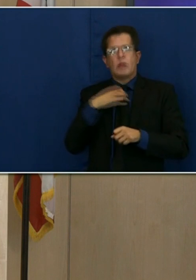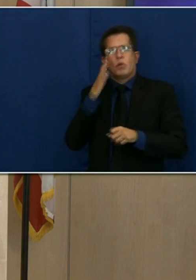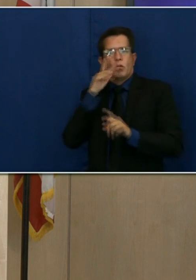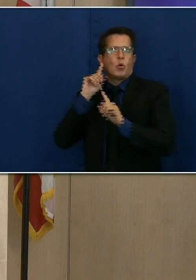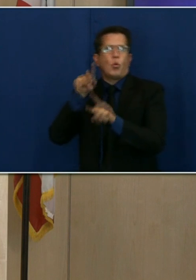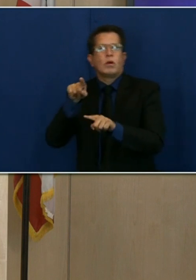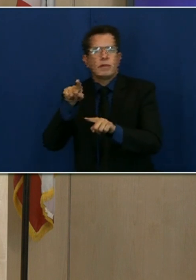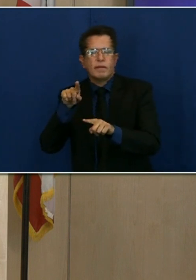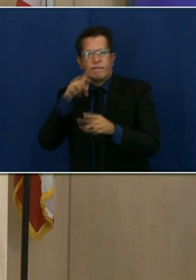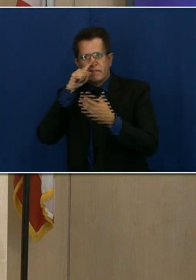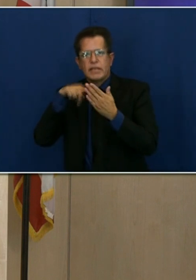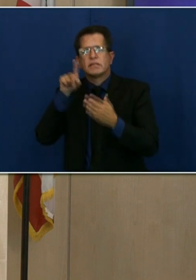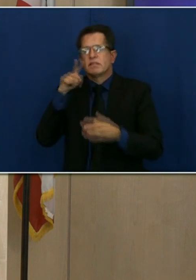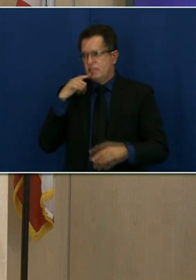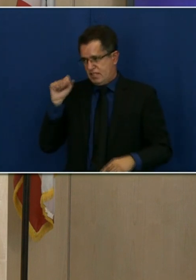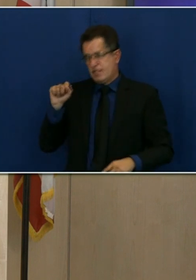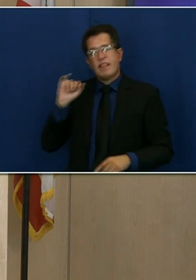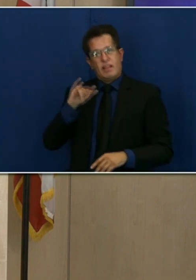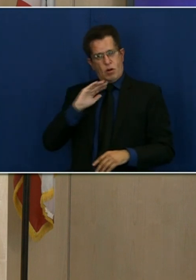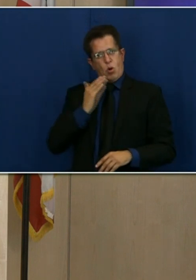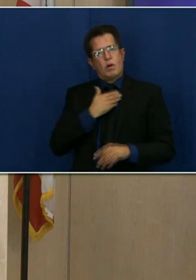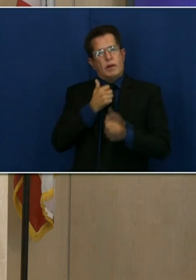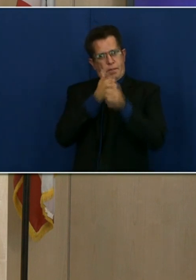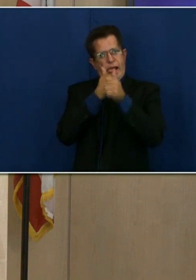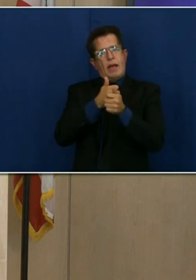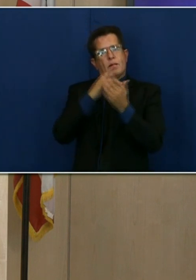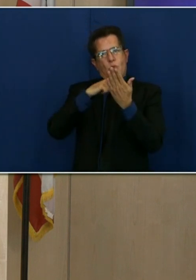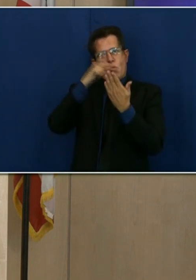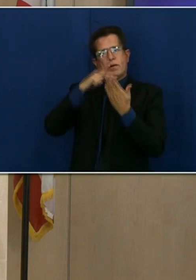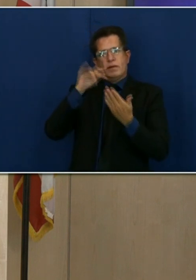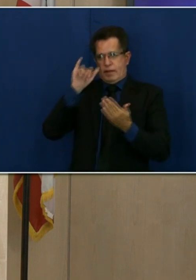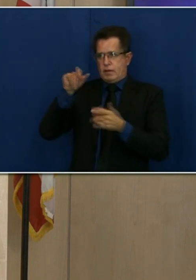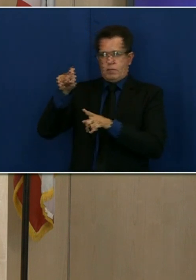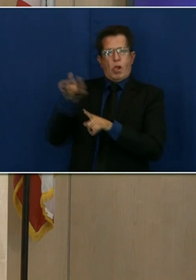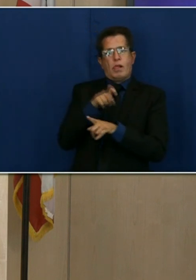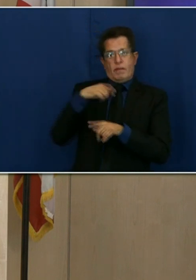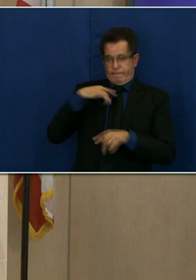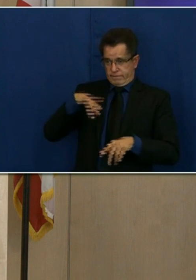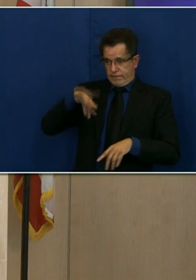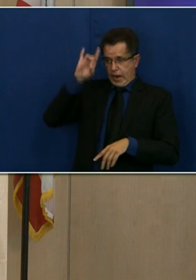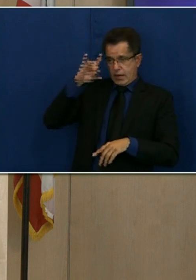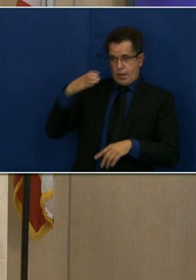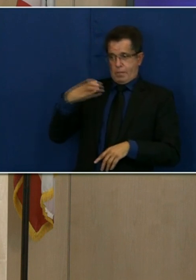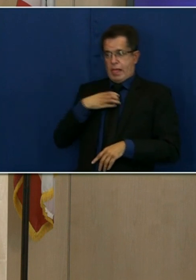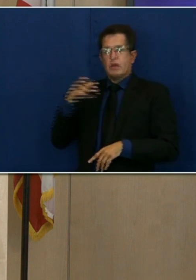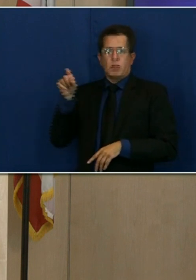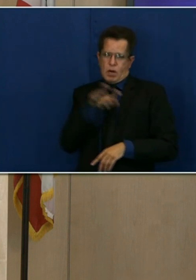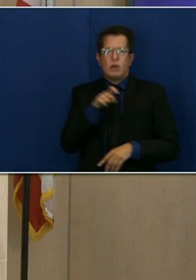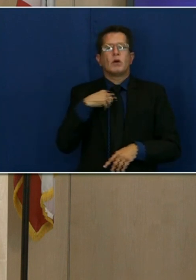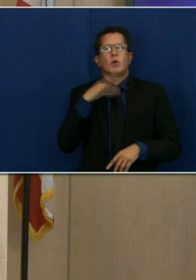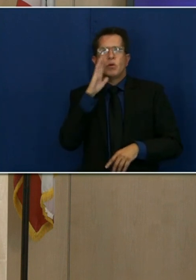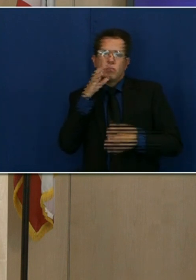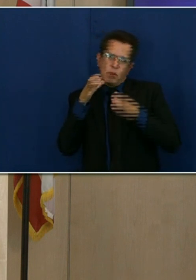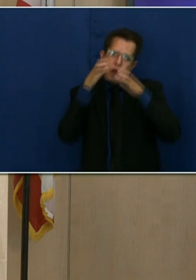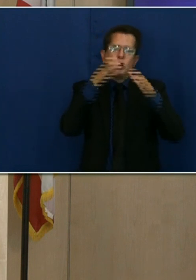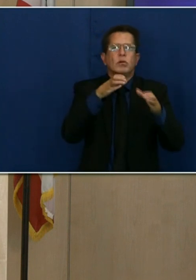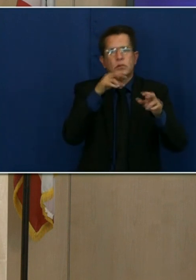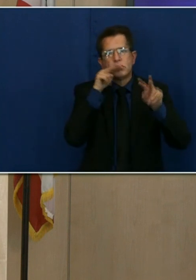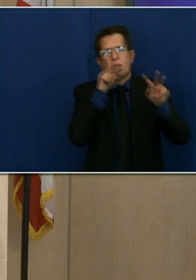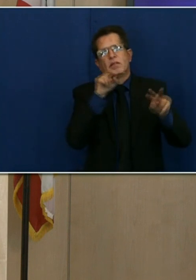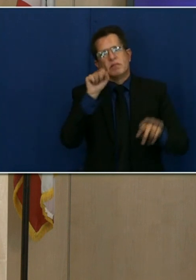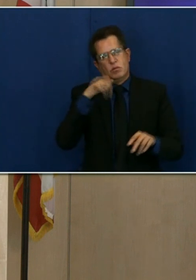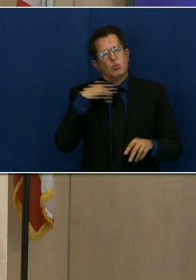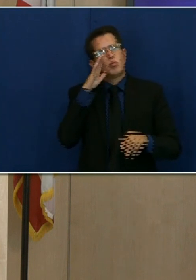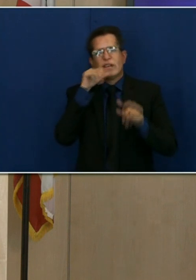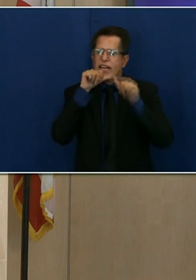investigate. Well, our compliance program is a complaint-based program, so we will continue with that process. Thank